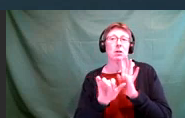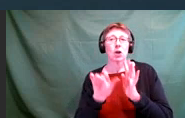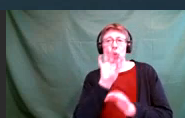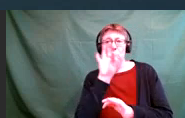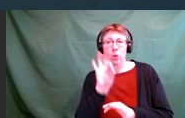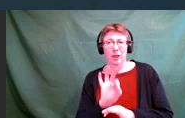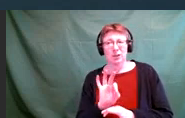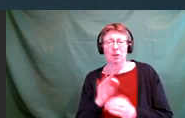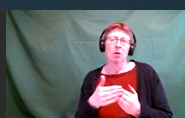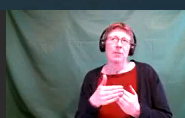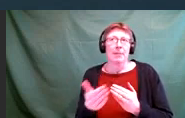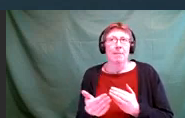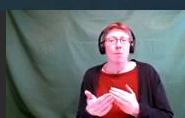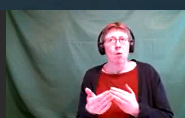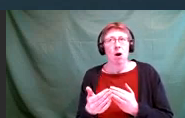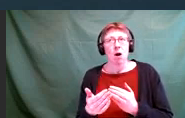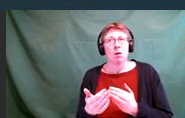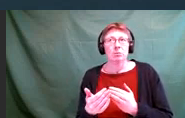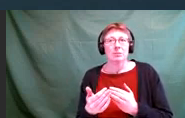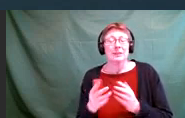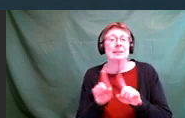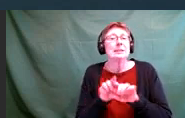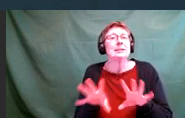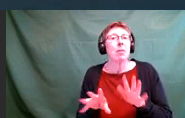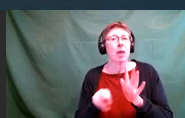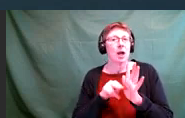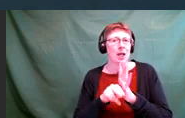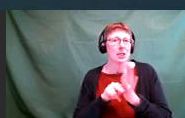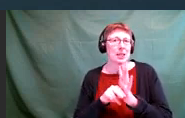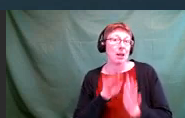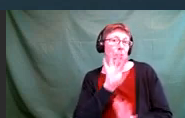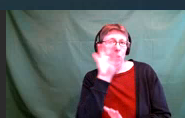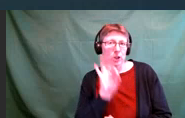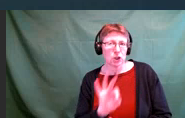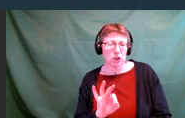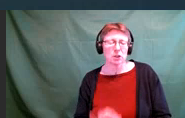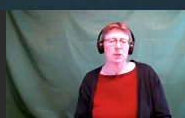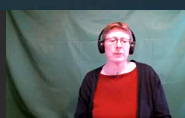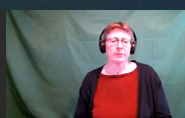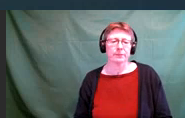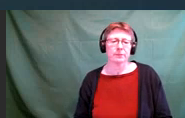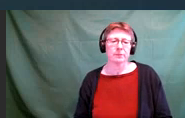are a little bit more like exam questions, if you like.